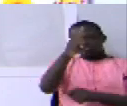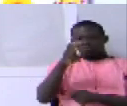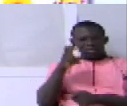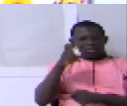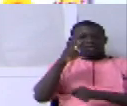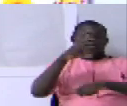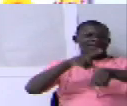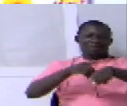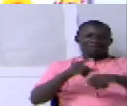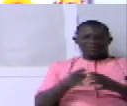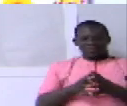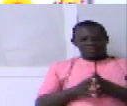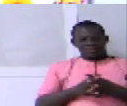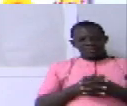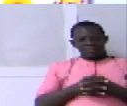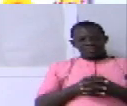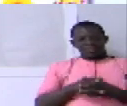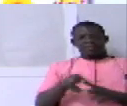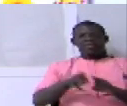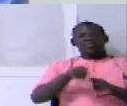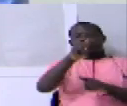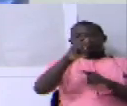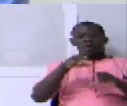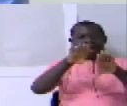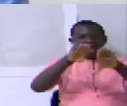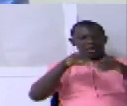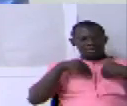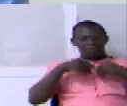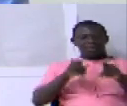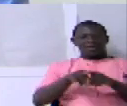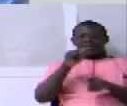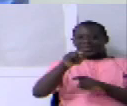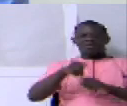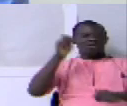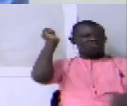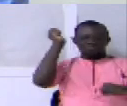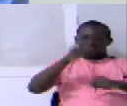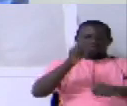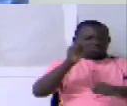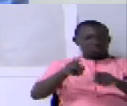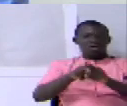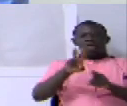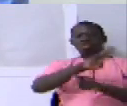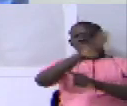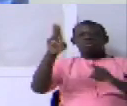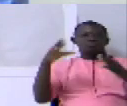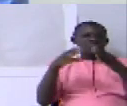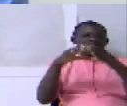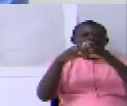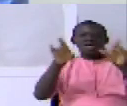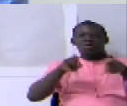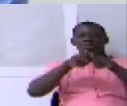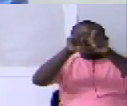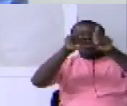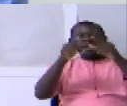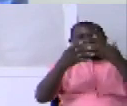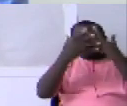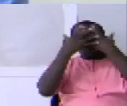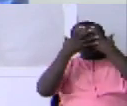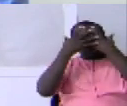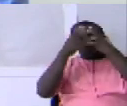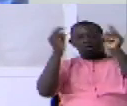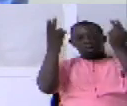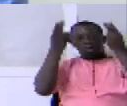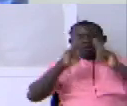bas busada nyamuang. Do you agree that that punishment was not in accordance with the prison's law?